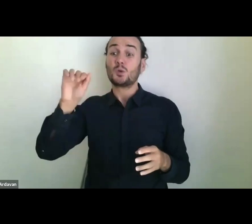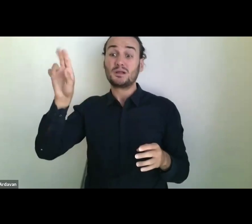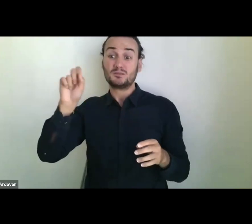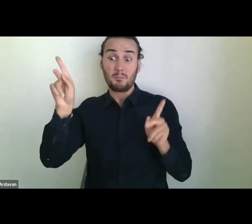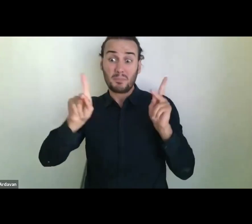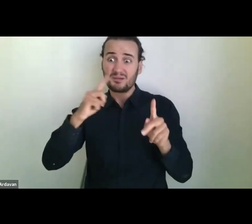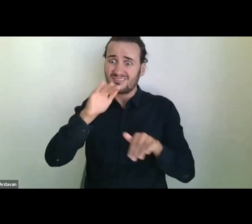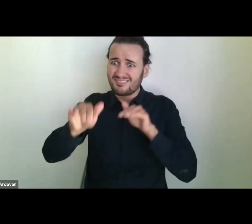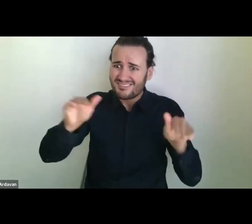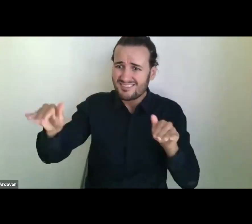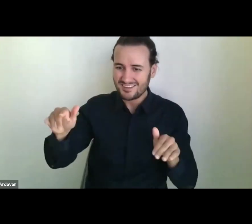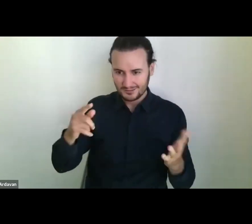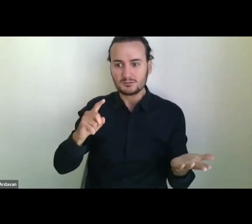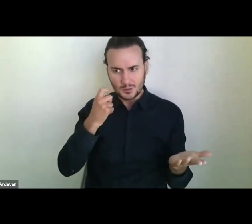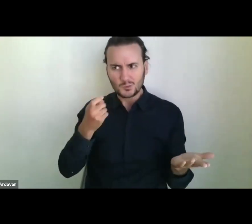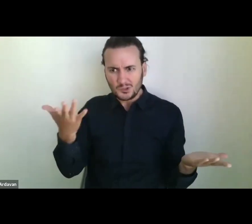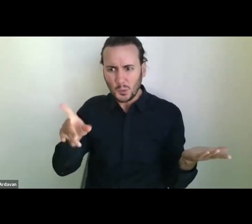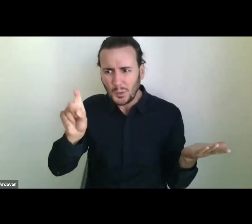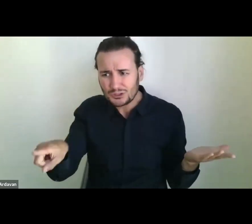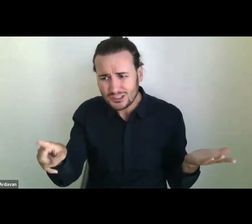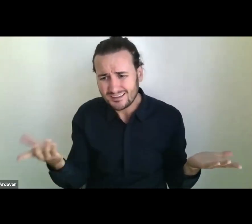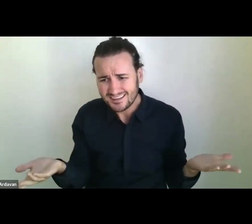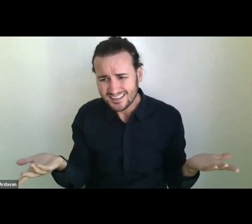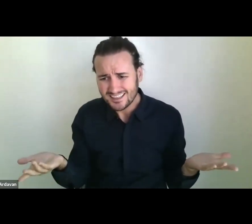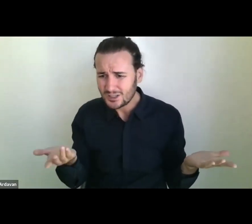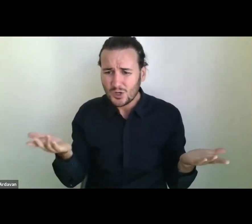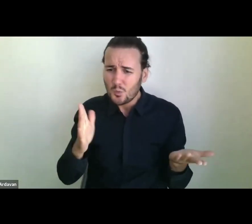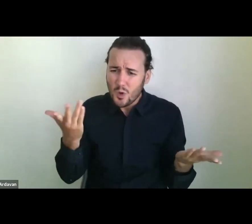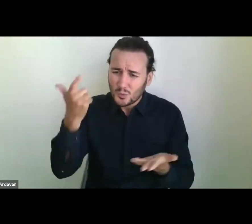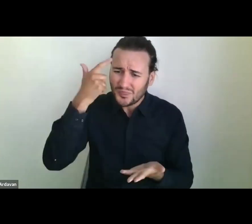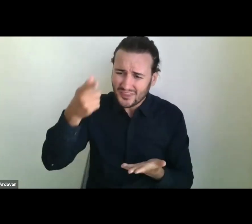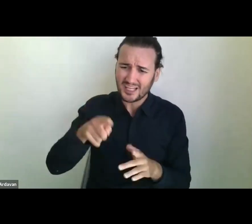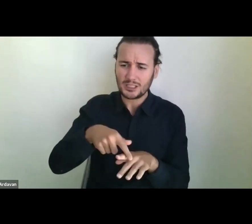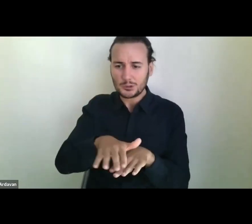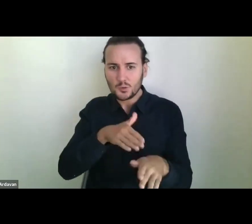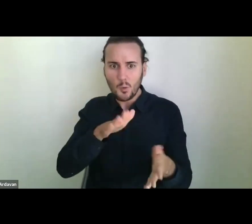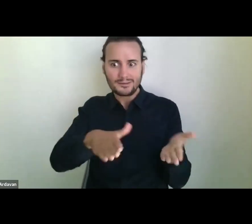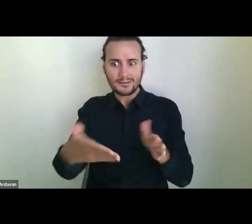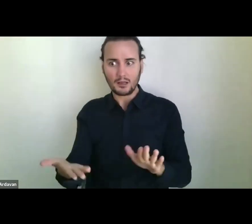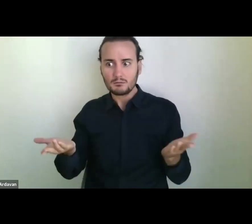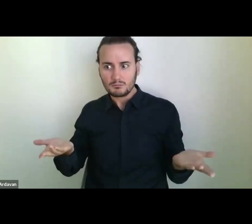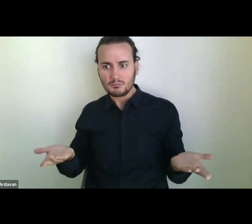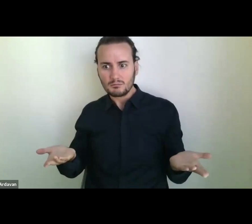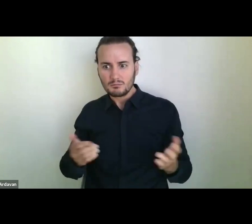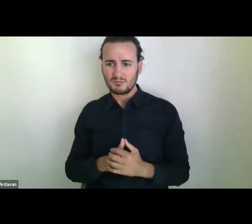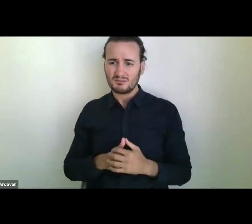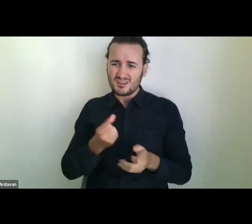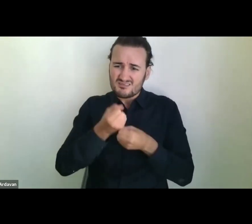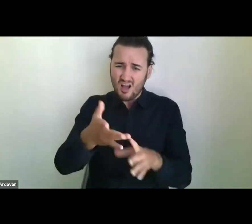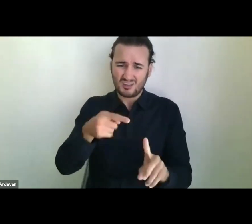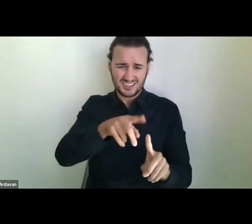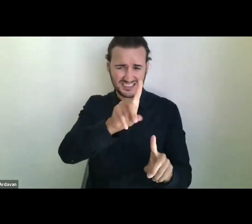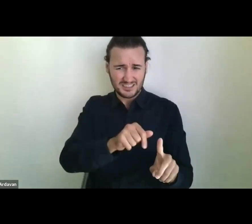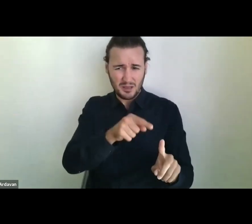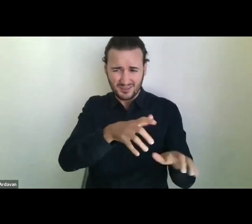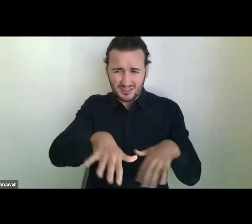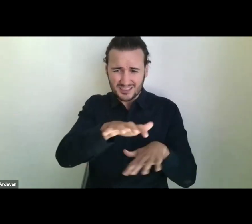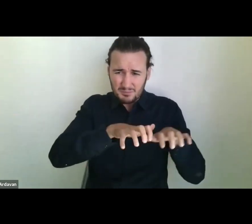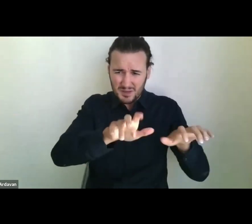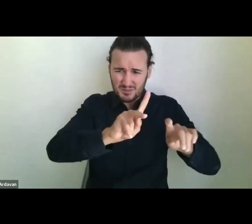US. I want to know what you think about slow death. Disabling a population and then stripping them